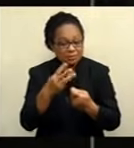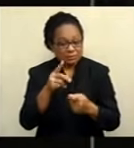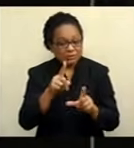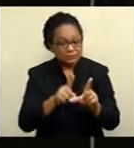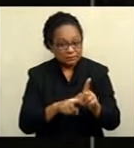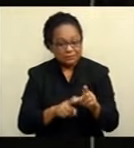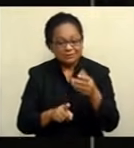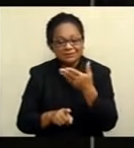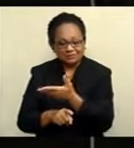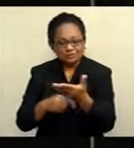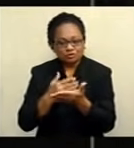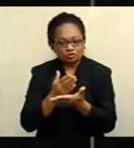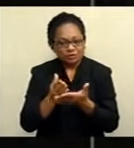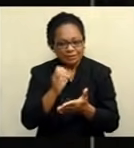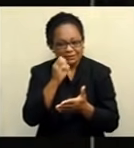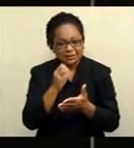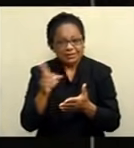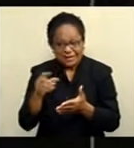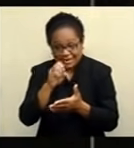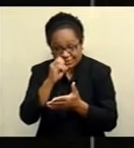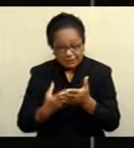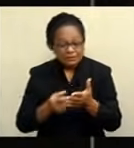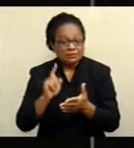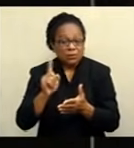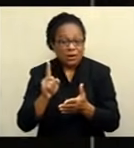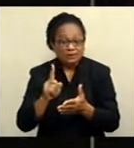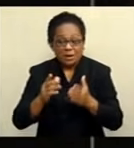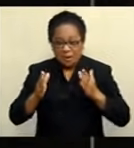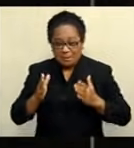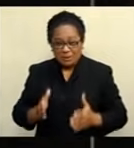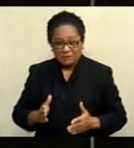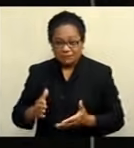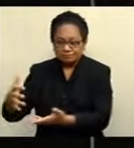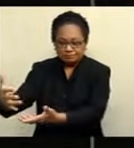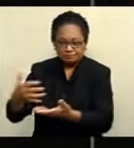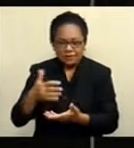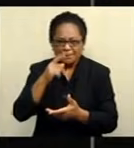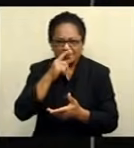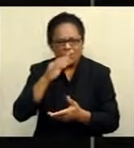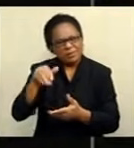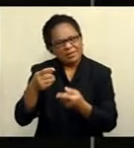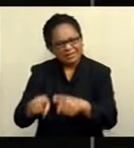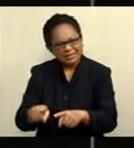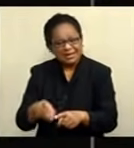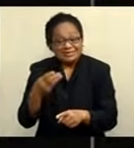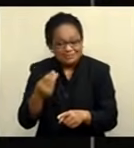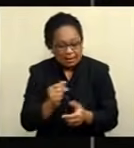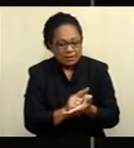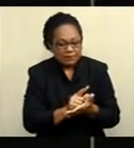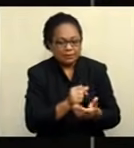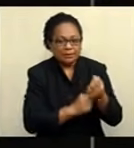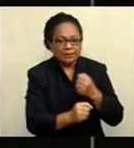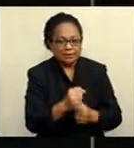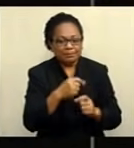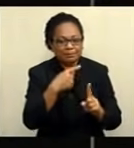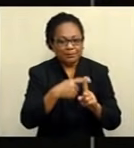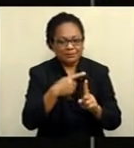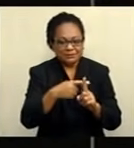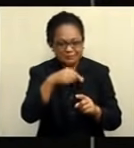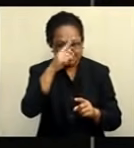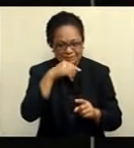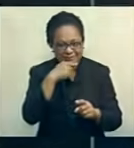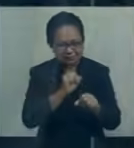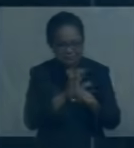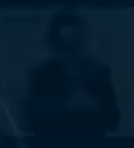of her experiences, including retrieving bodies from people's homes, some of whom later tested positive for the virus. Lina Rees with